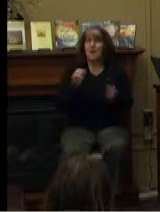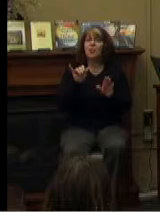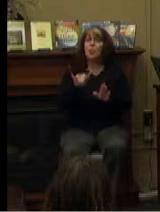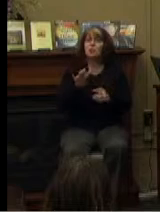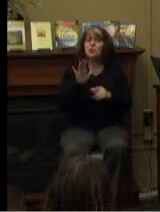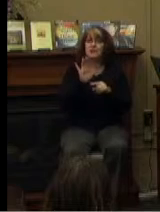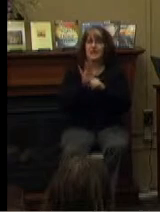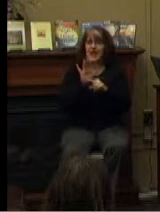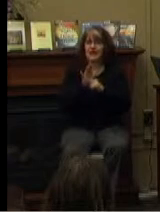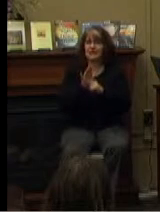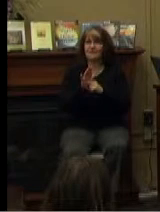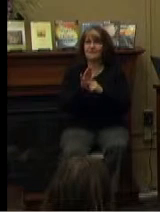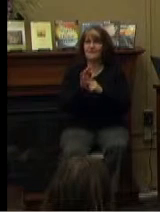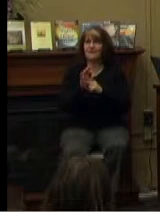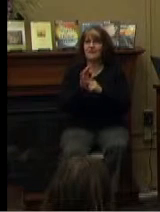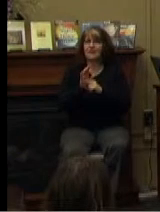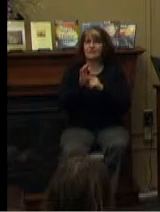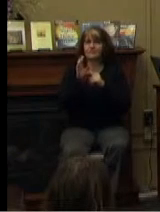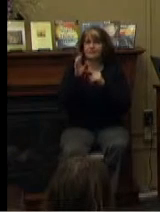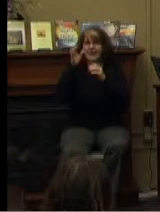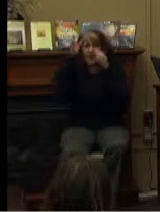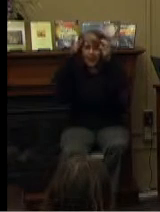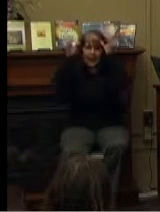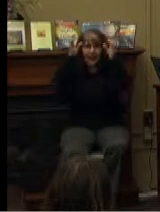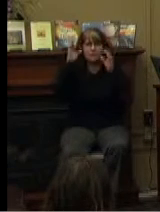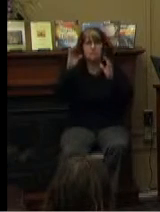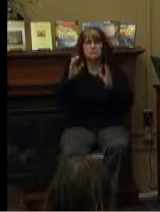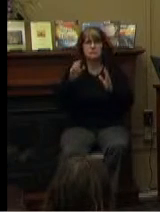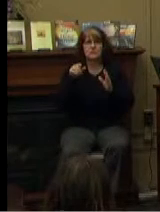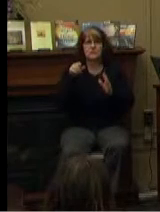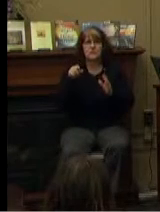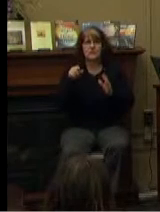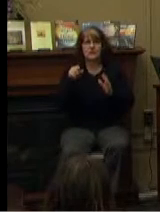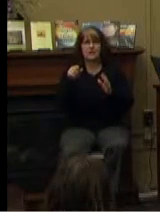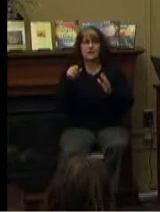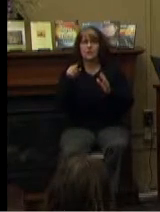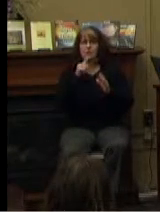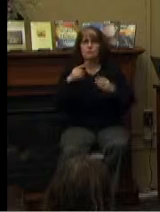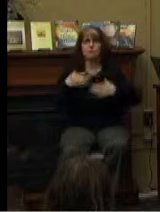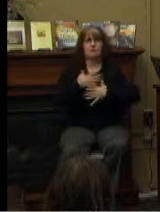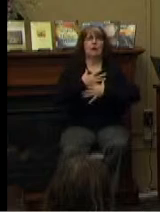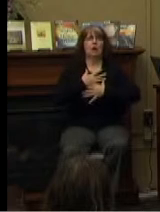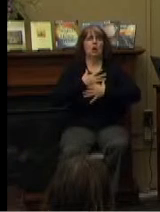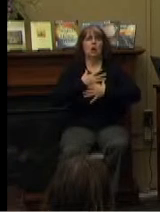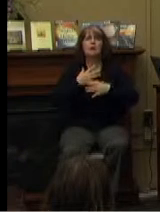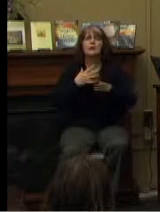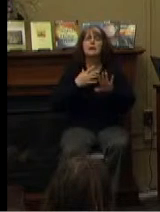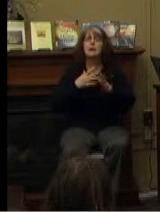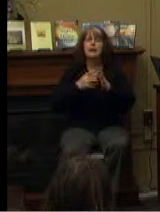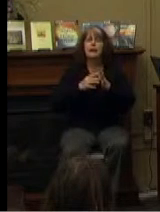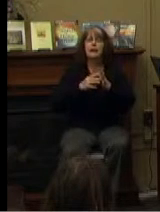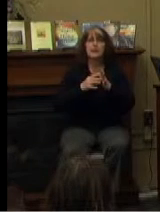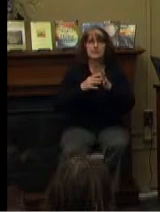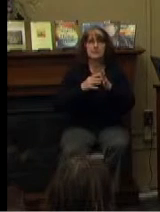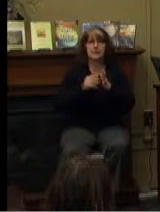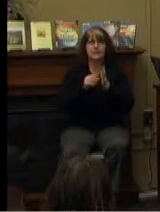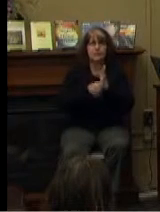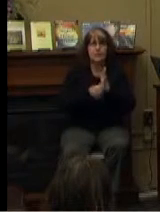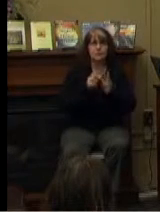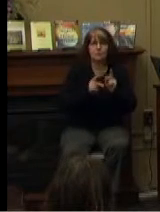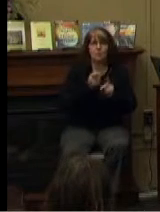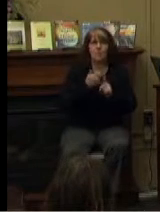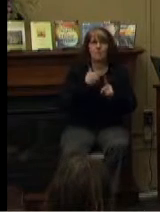You hear somebody, they come in and though you're scared when somebody, that's, you know, particularly those with mental health disorders,